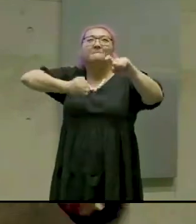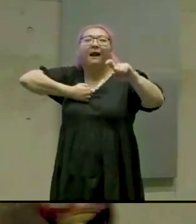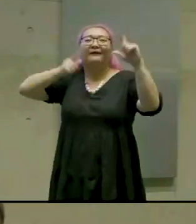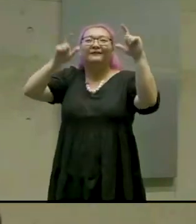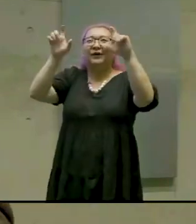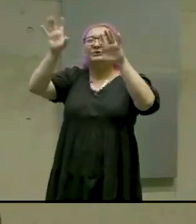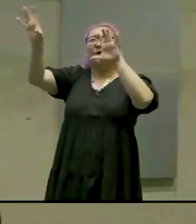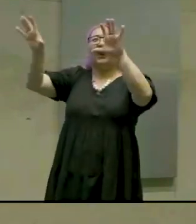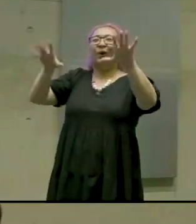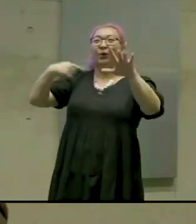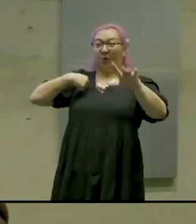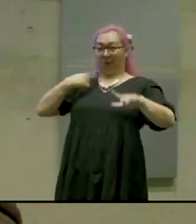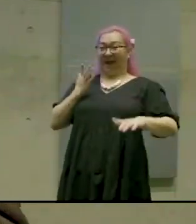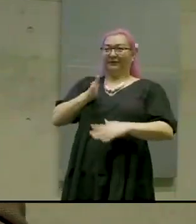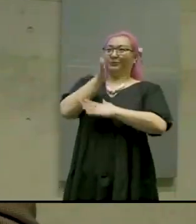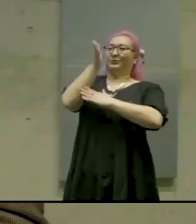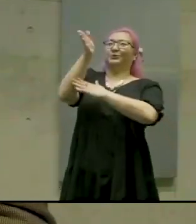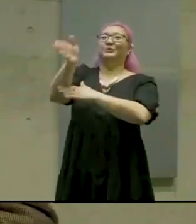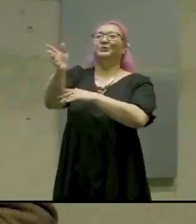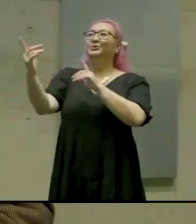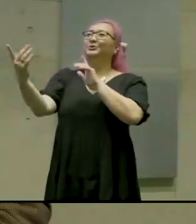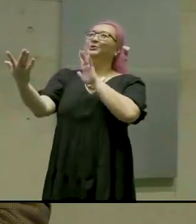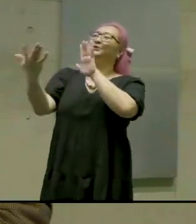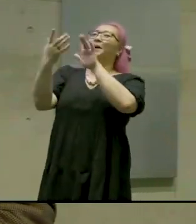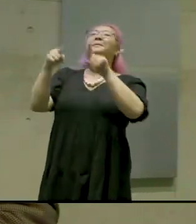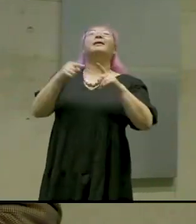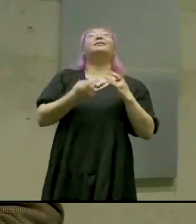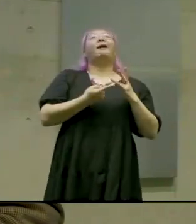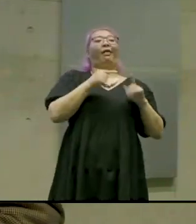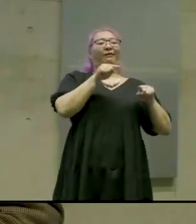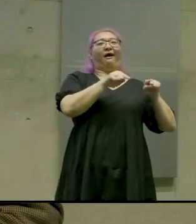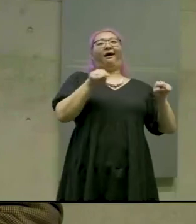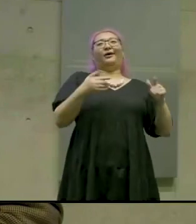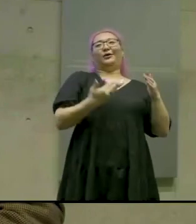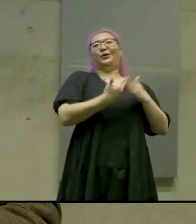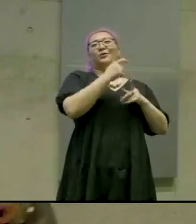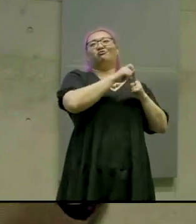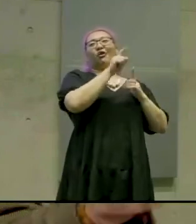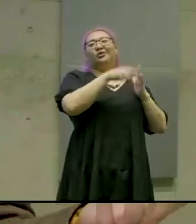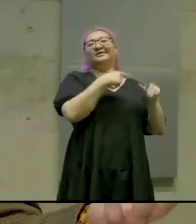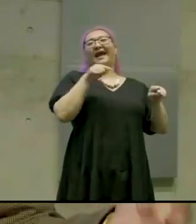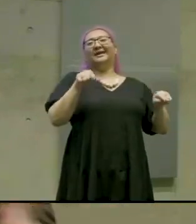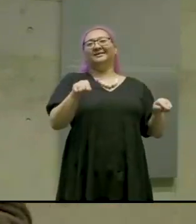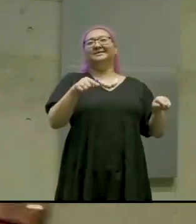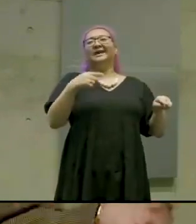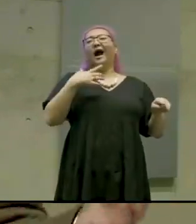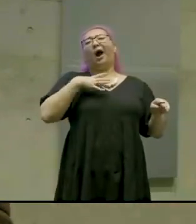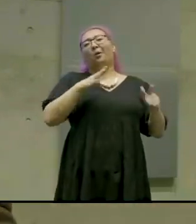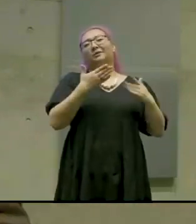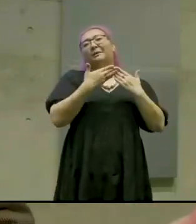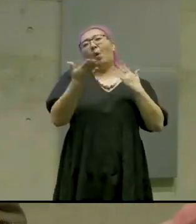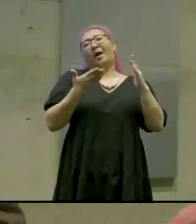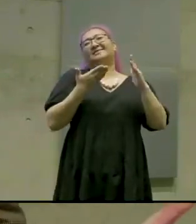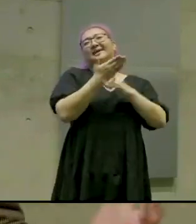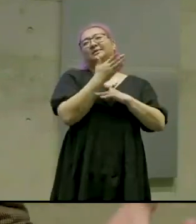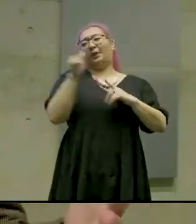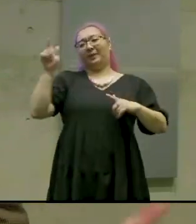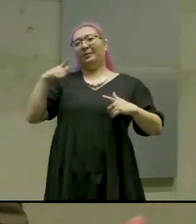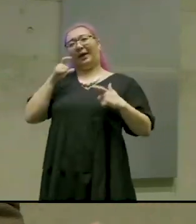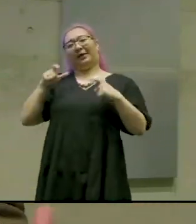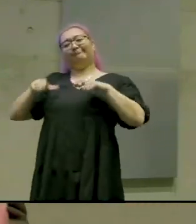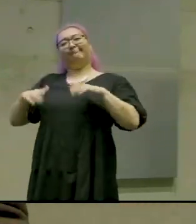However, in the other 2 projects that we're working on, they are trying to have this more accessible so everyone can experience it from